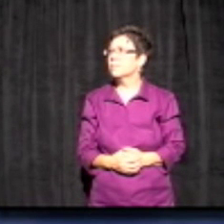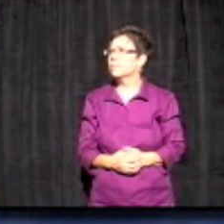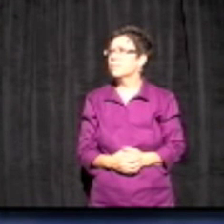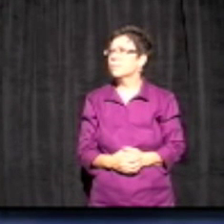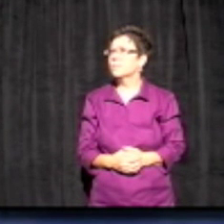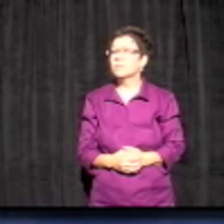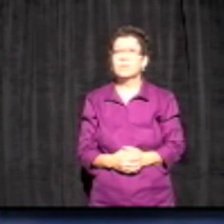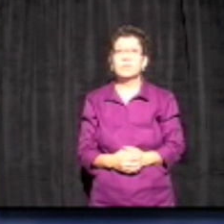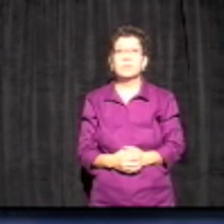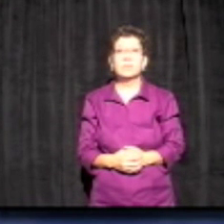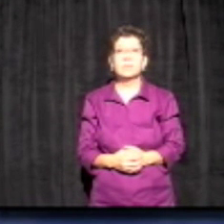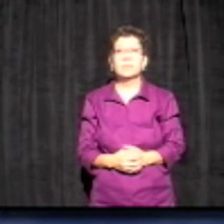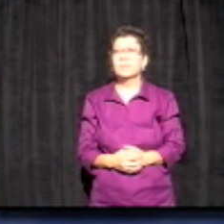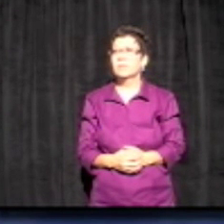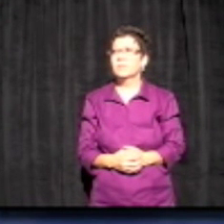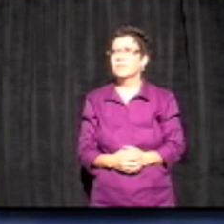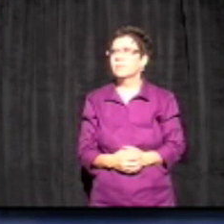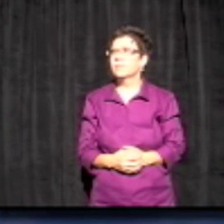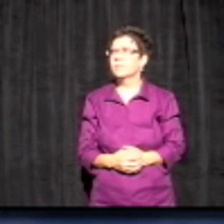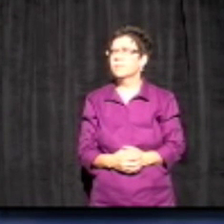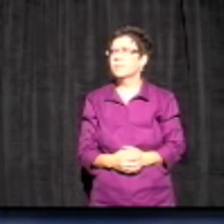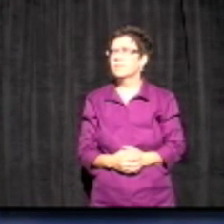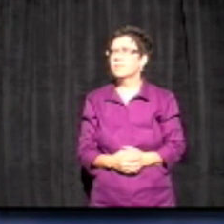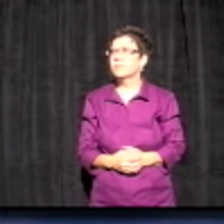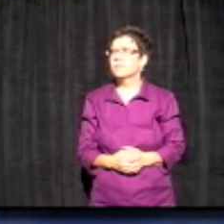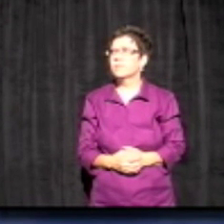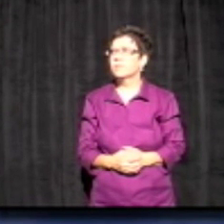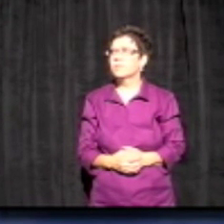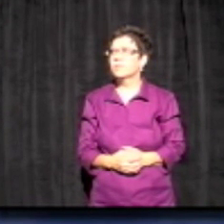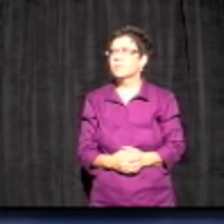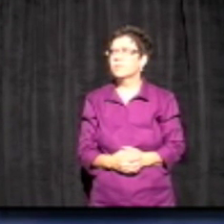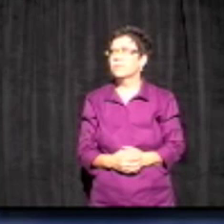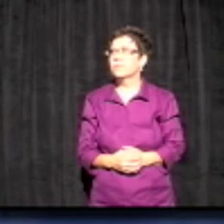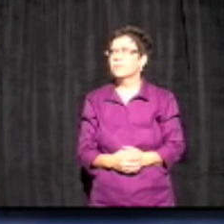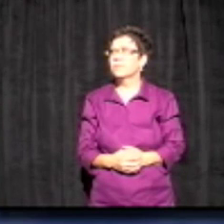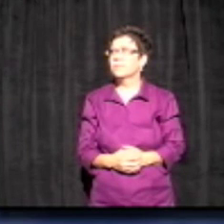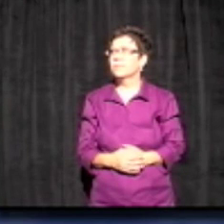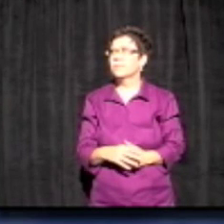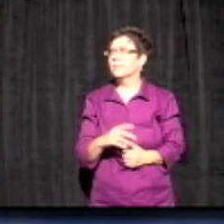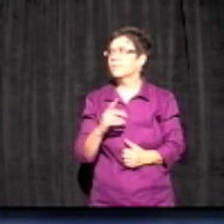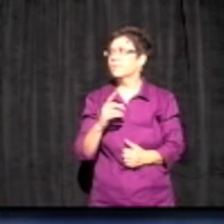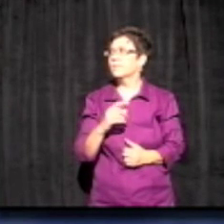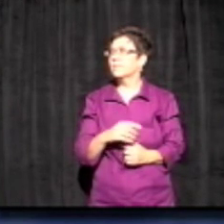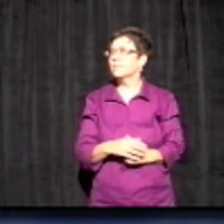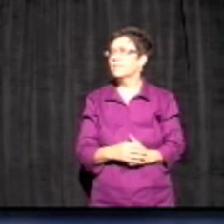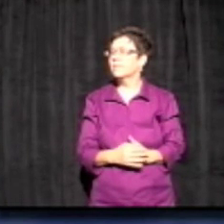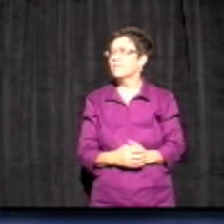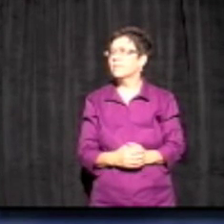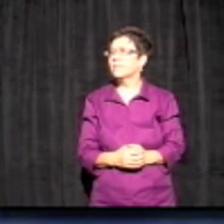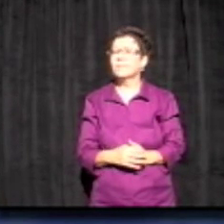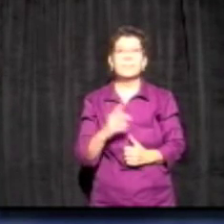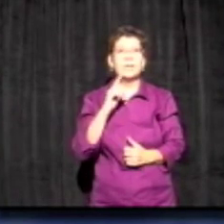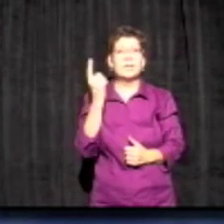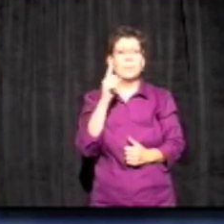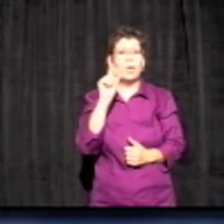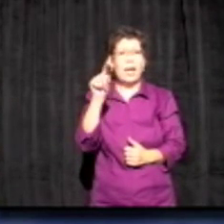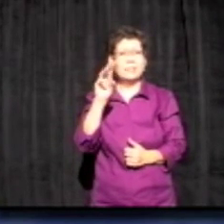Can I get in my new car? Yes. It's your car. You're free to do whatever you like. All right, let's go. Let's go.